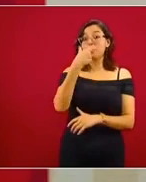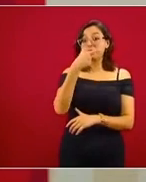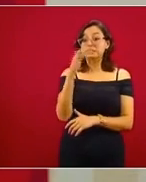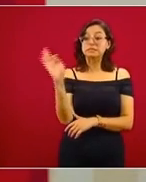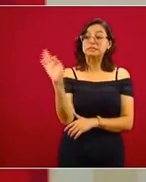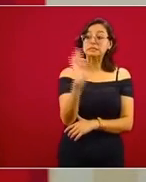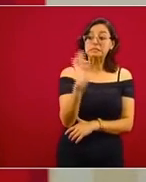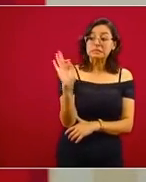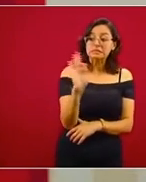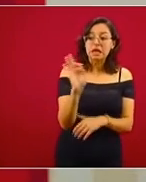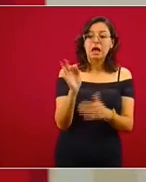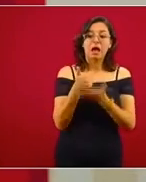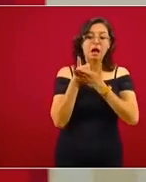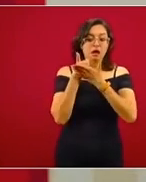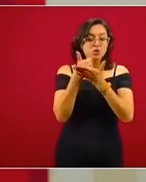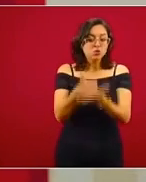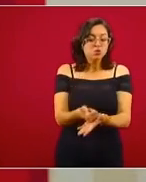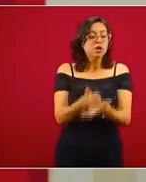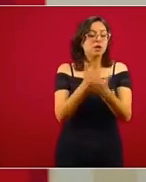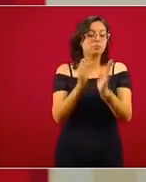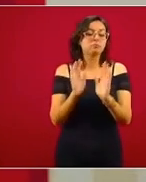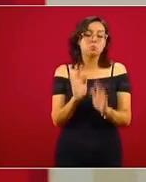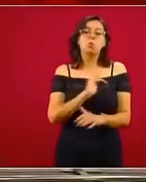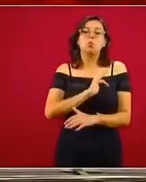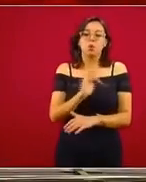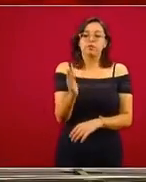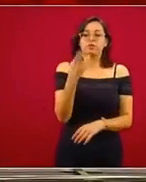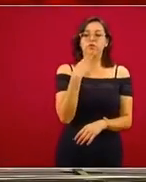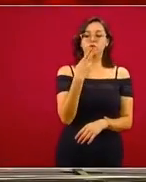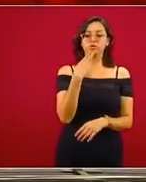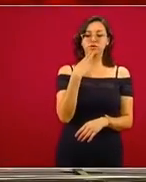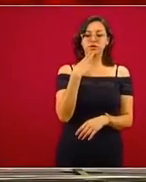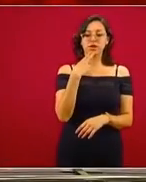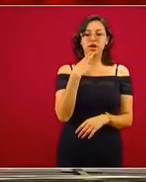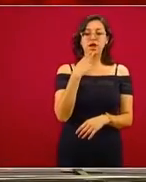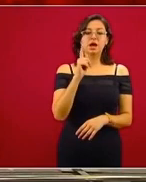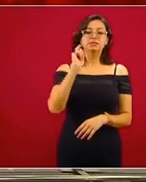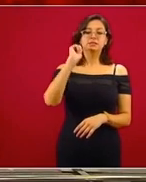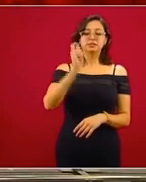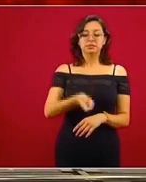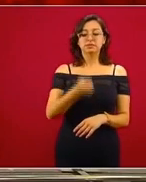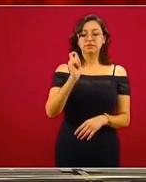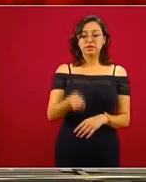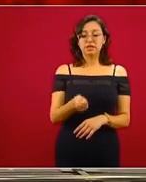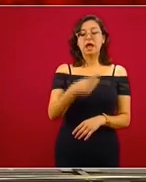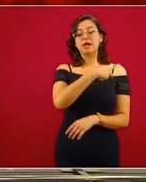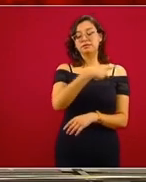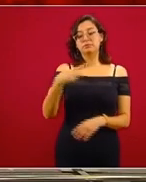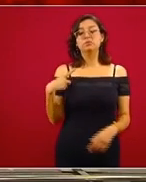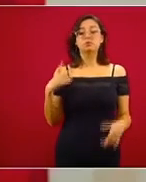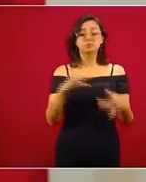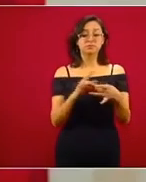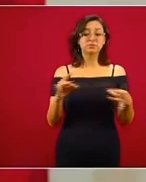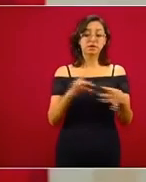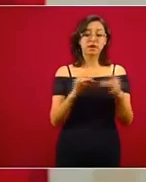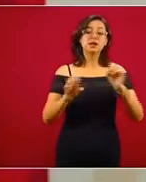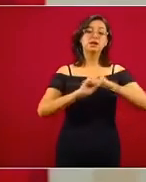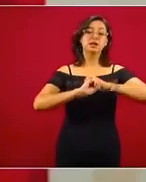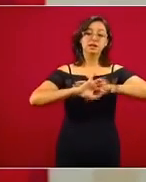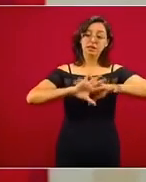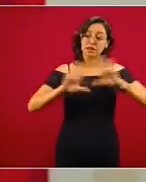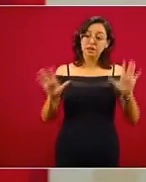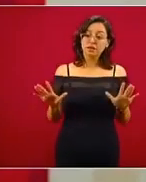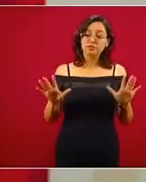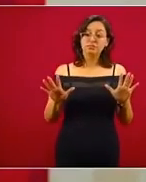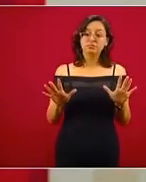that they can prometedores consider para los tratamientos. Esto no quiere emergency decir, porque hay products una particularidad, que